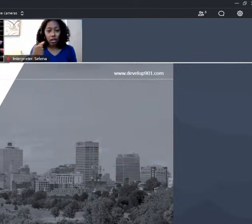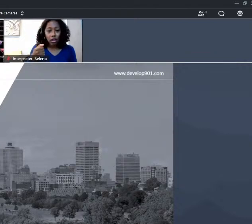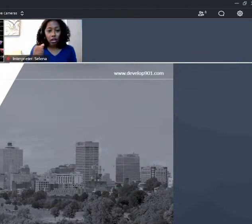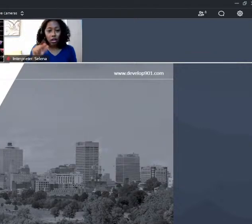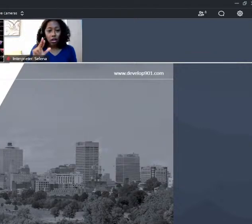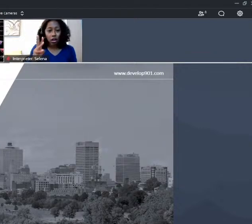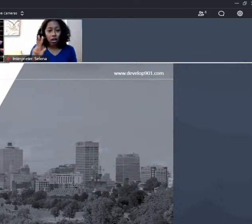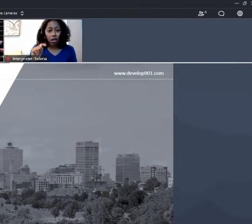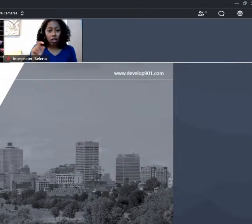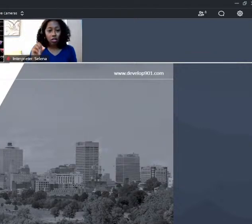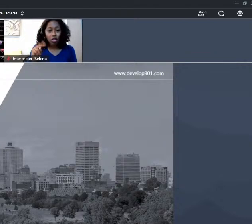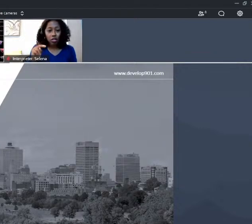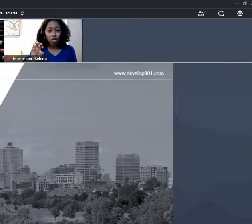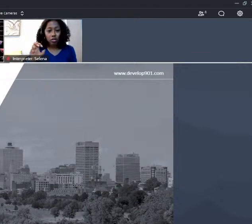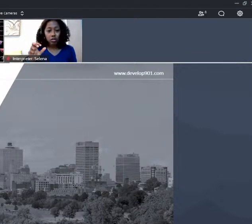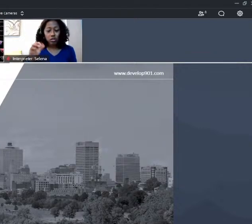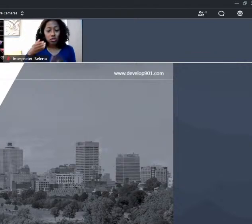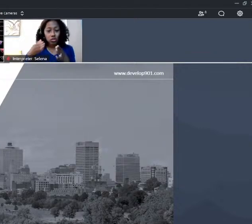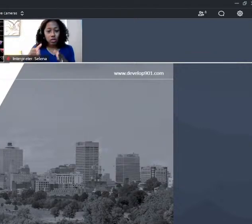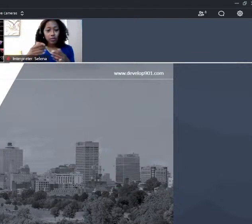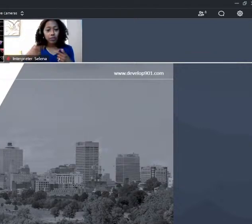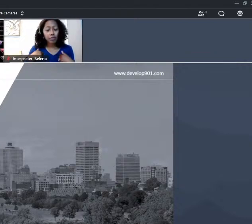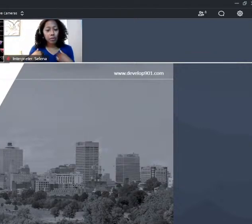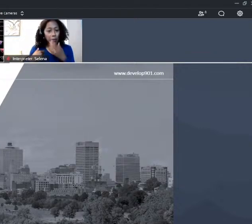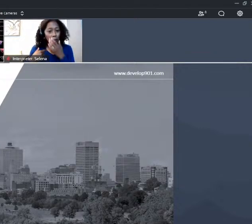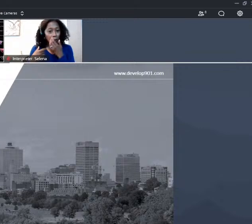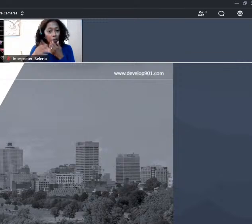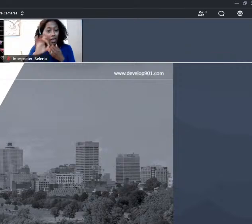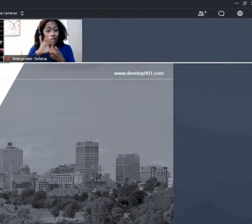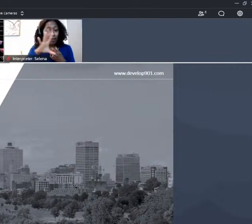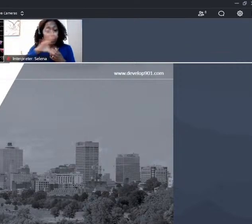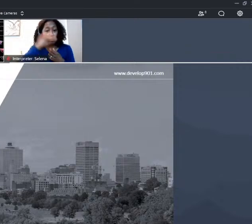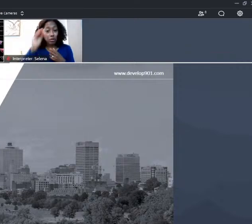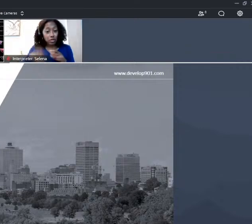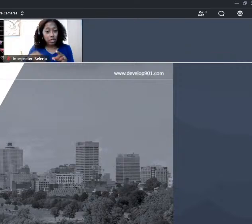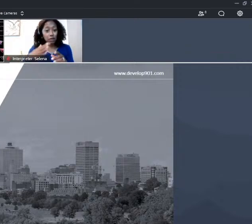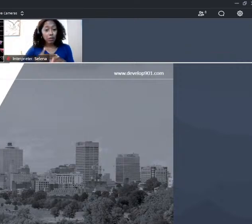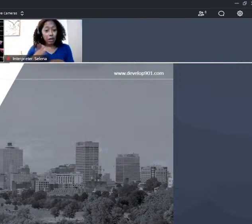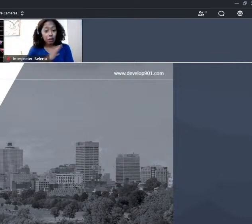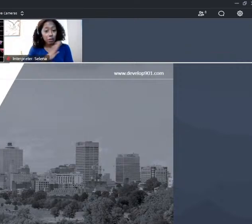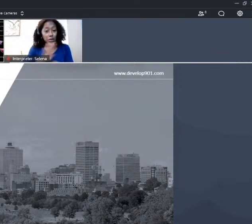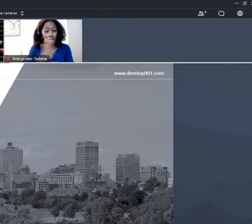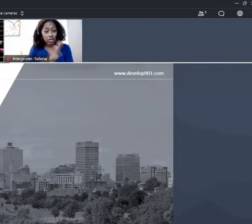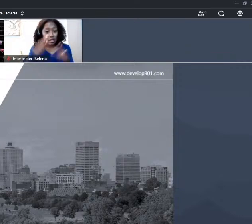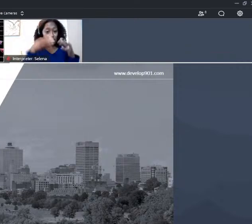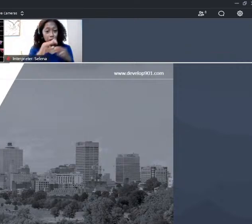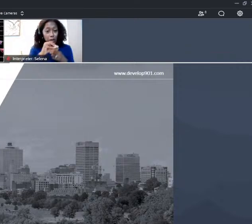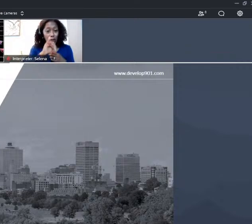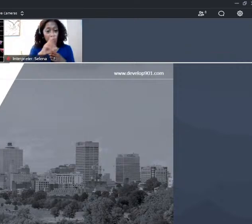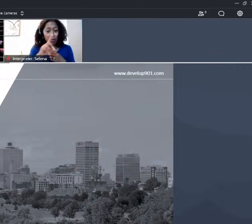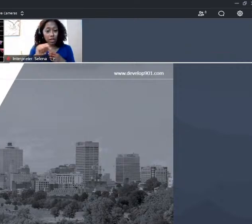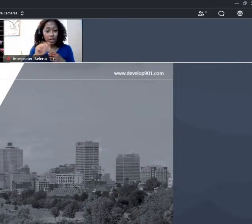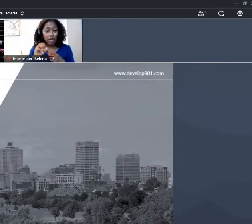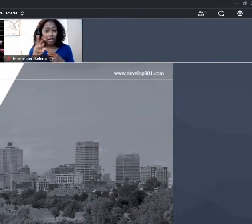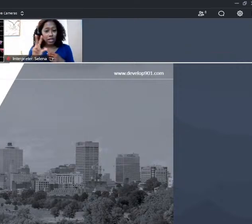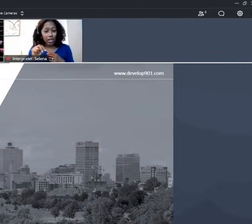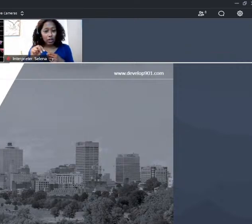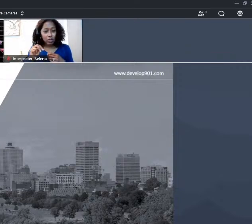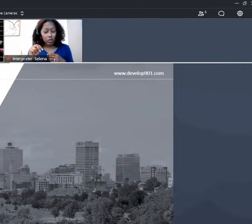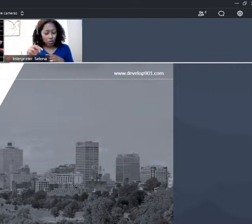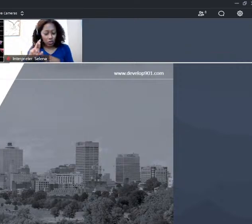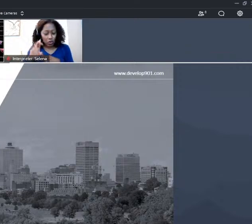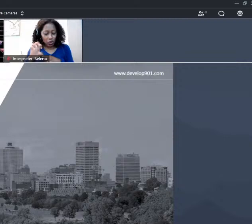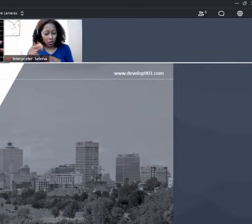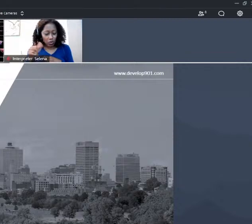Memphis market for 4.5 years now, and 85% of my business is conducted in the Midtown region. Great thing